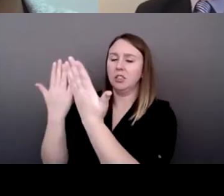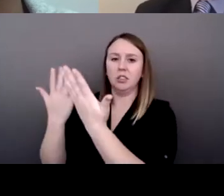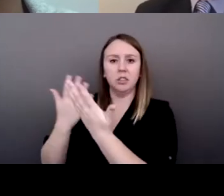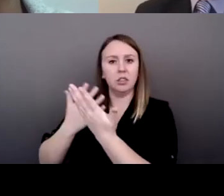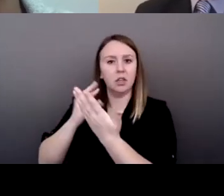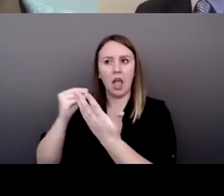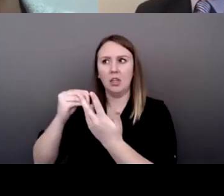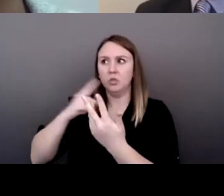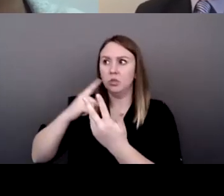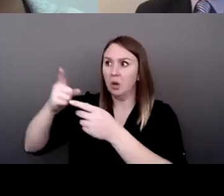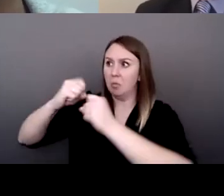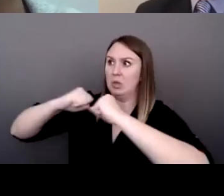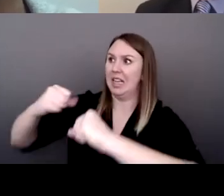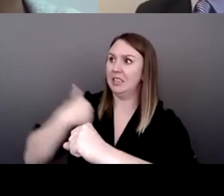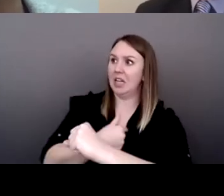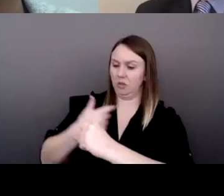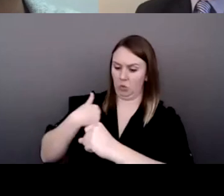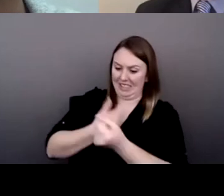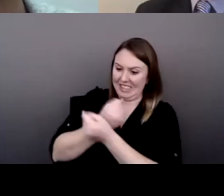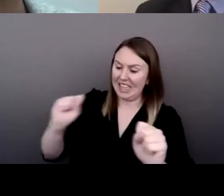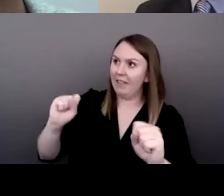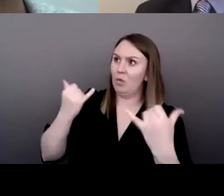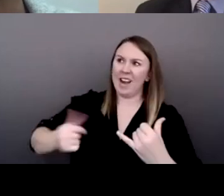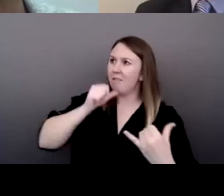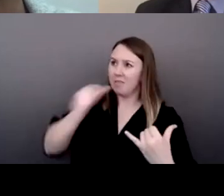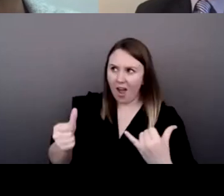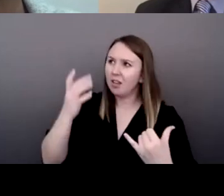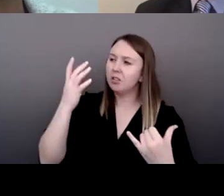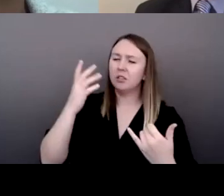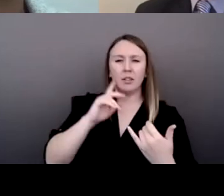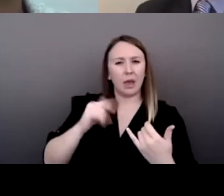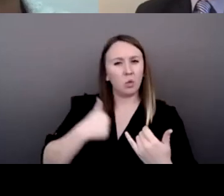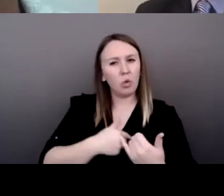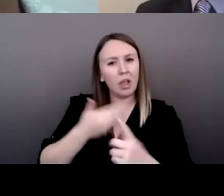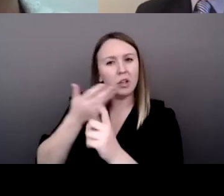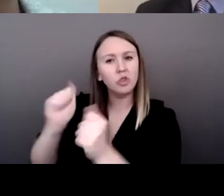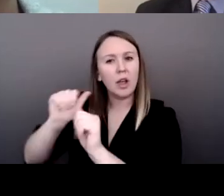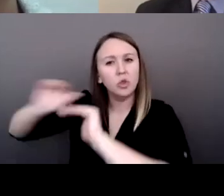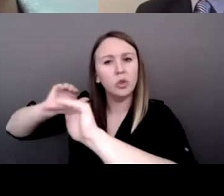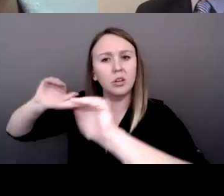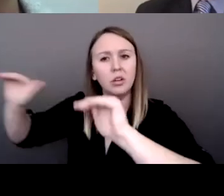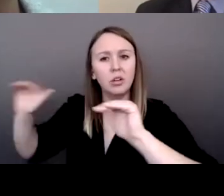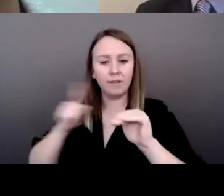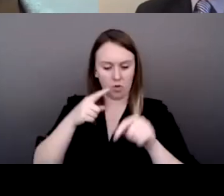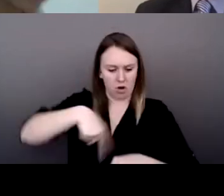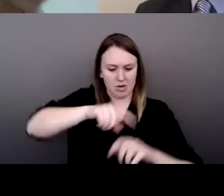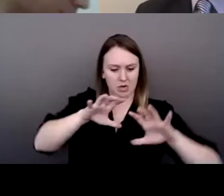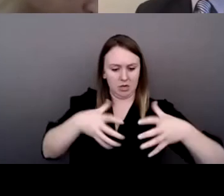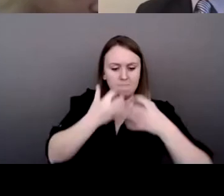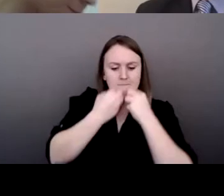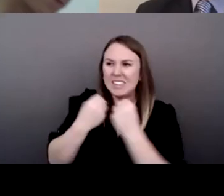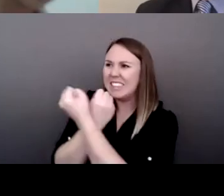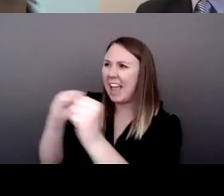write is disheartening. The fact that we're legislating for public safety, specifically for Native American communities, because we have